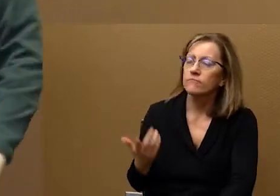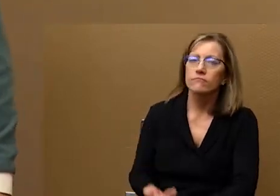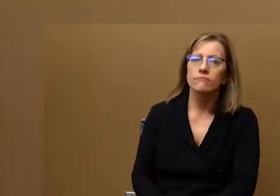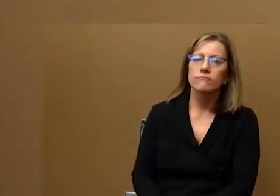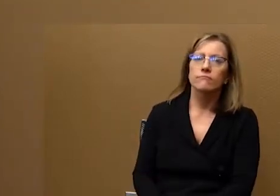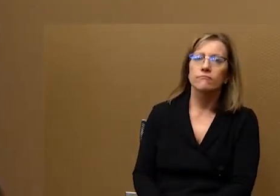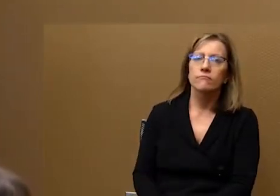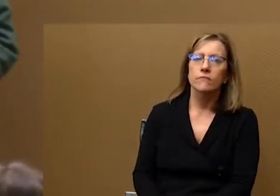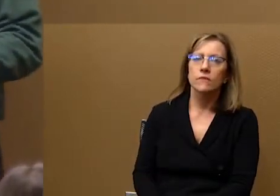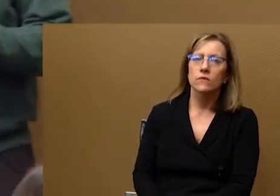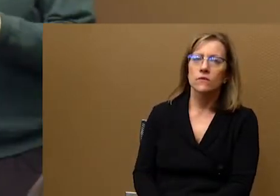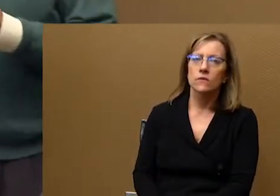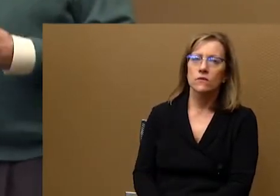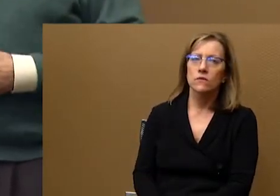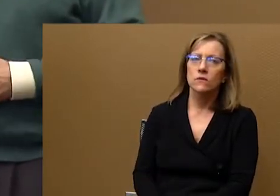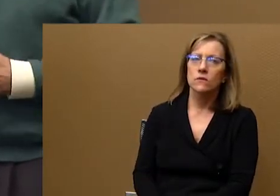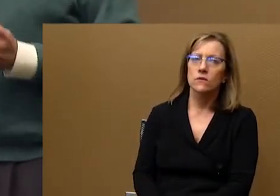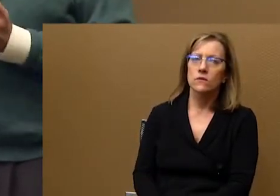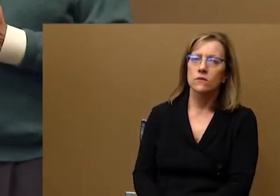wait a minute.